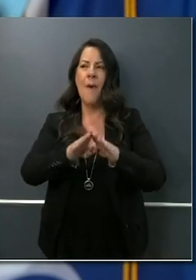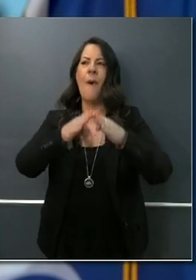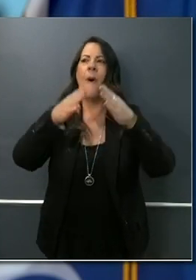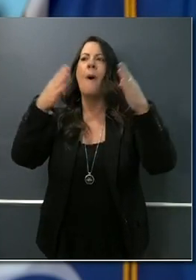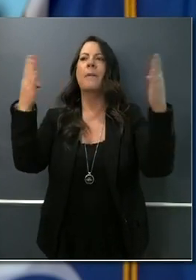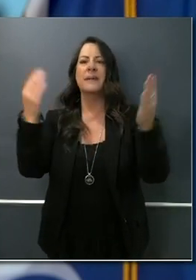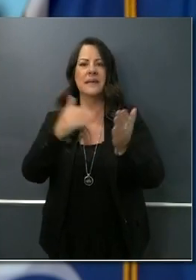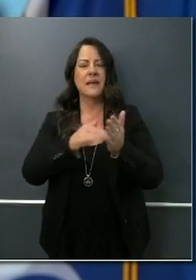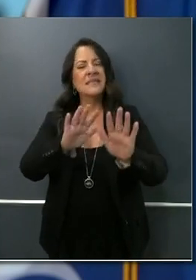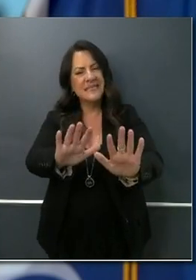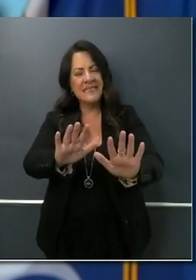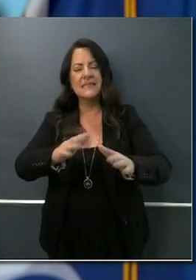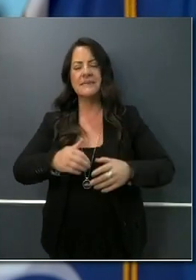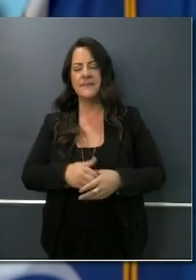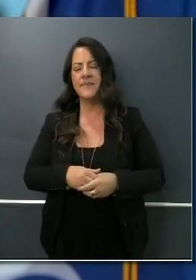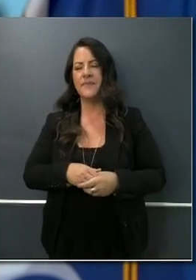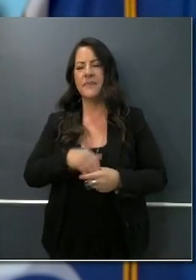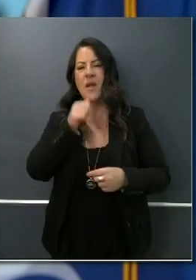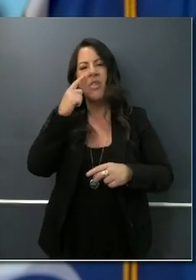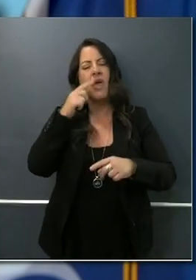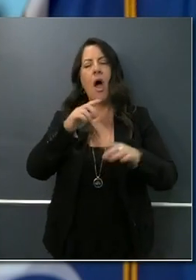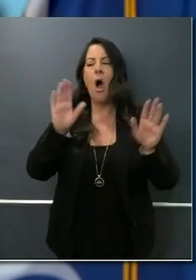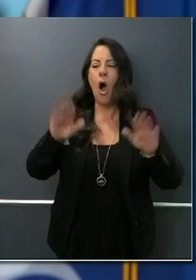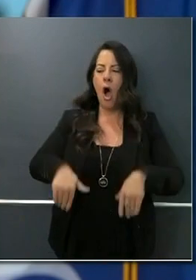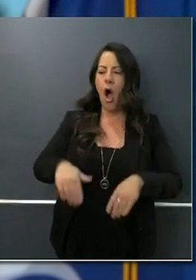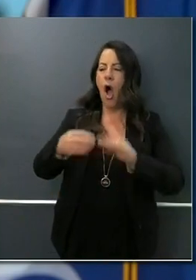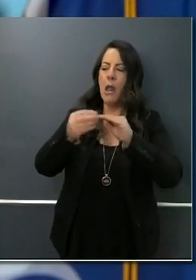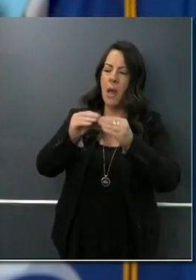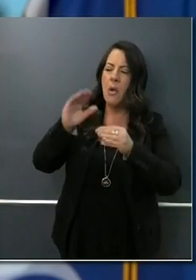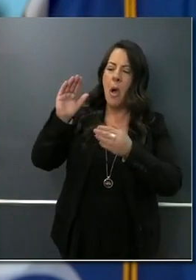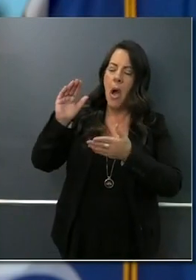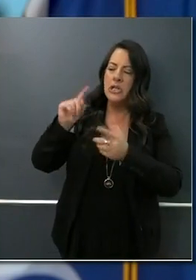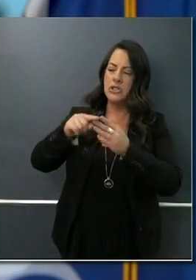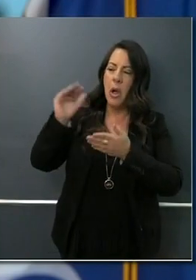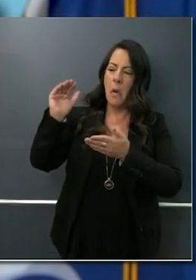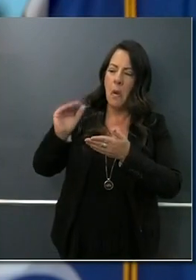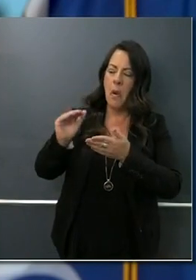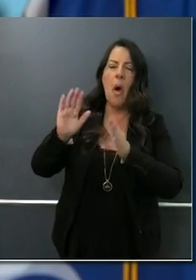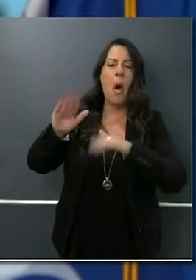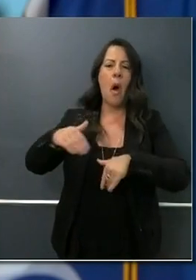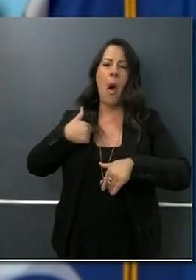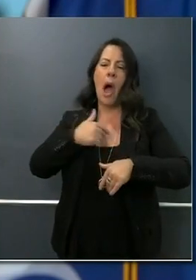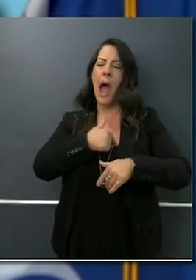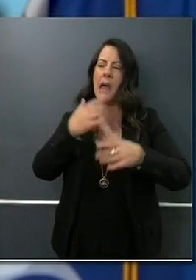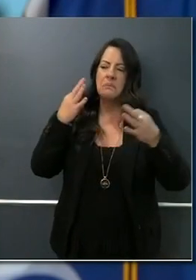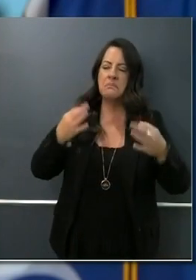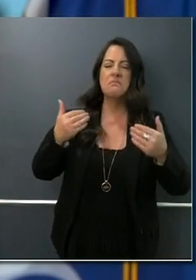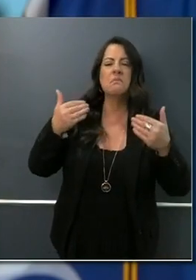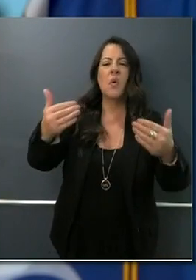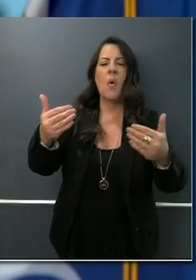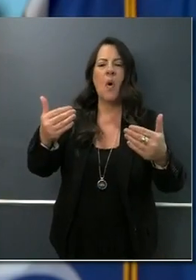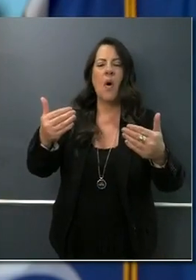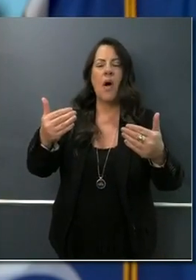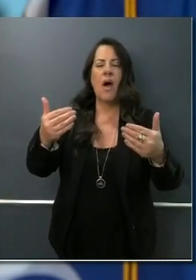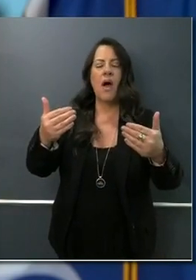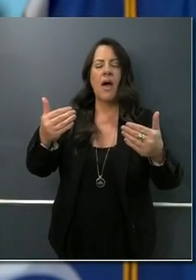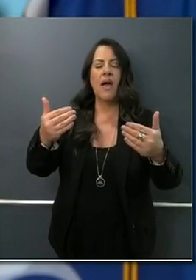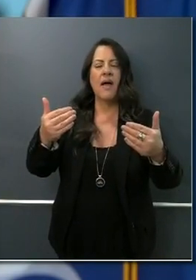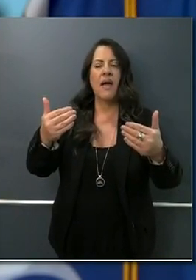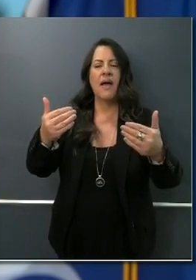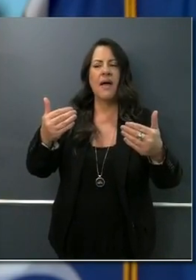we start sort of rest on our laurels thinking somehow the virus has decided to take a break or go on vacation. Virus is